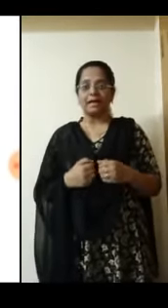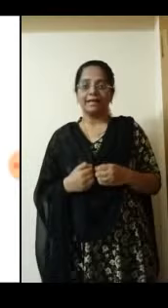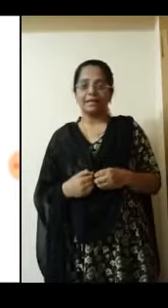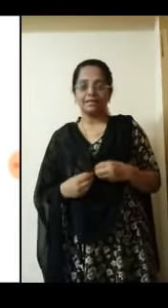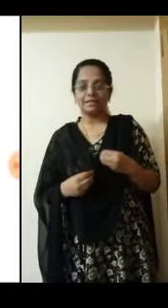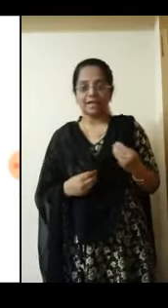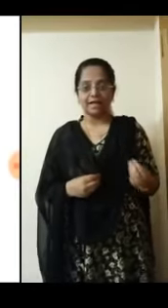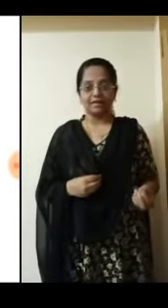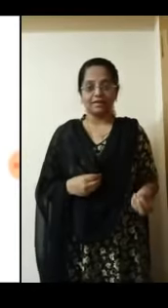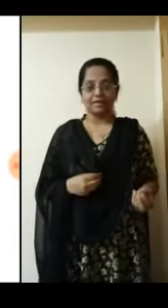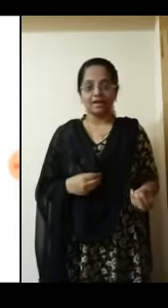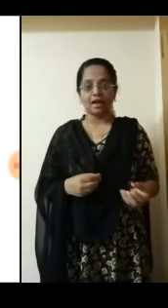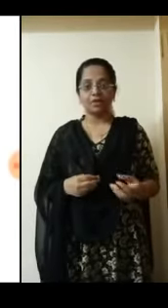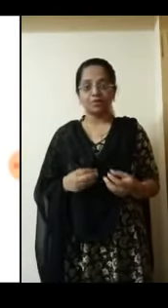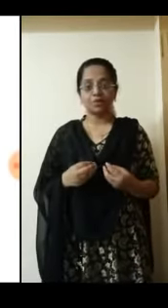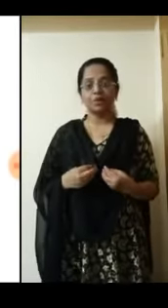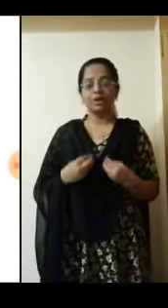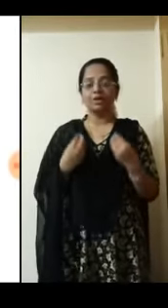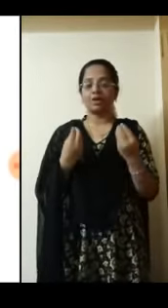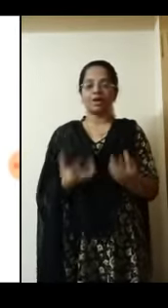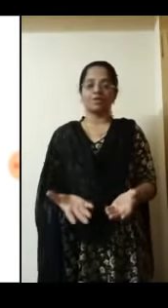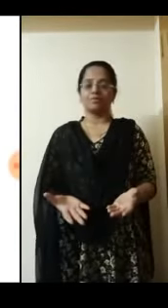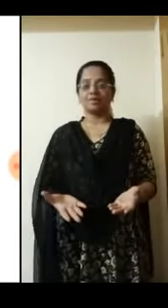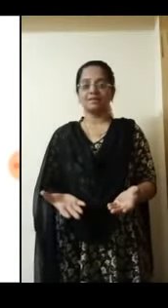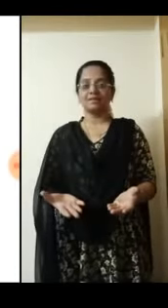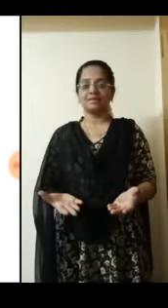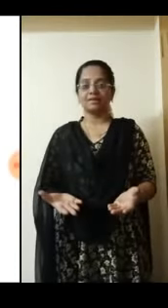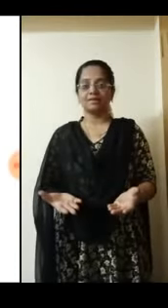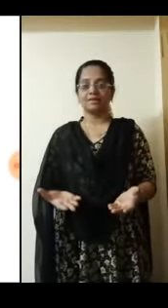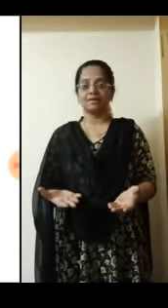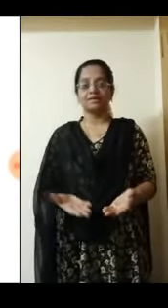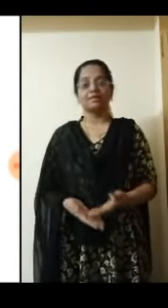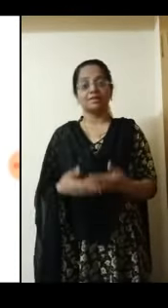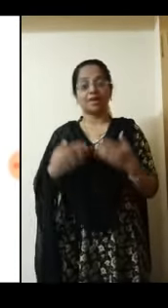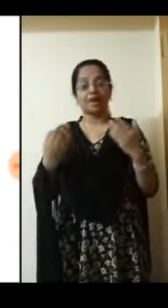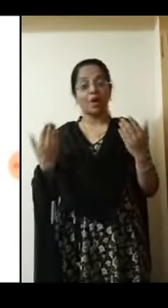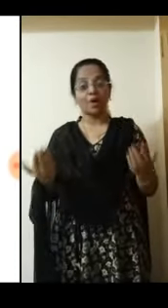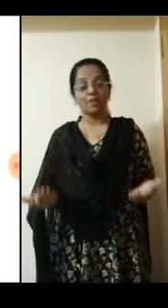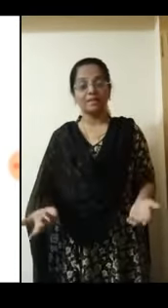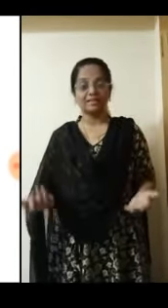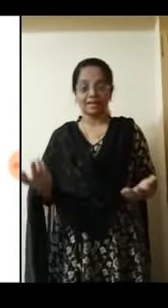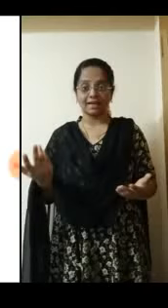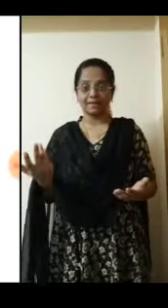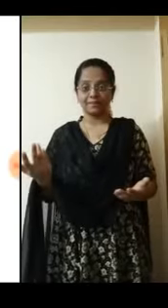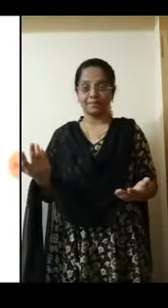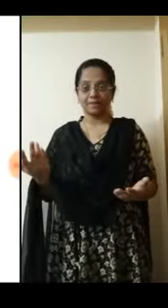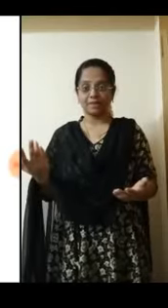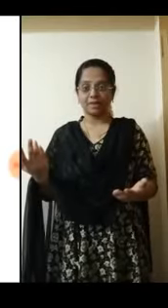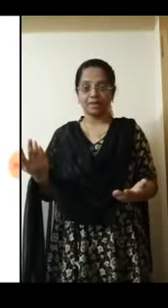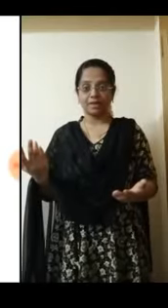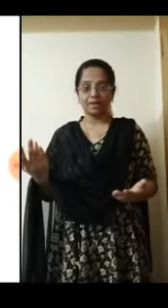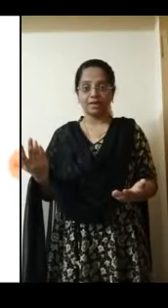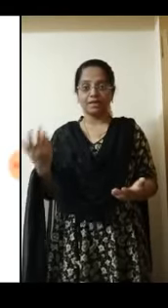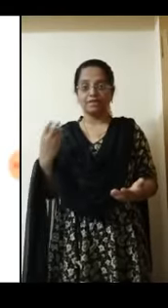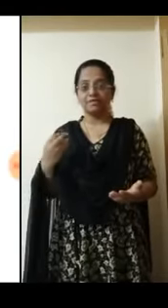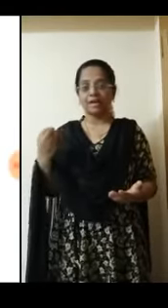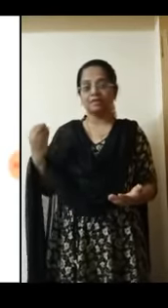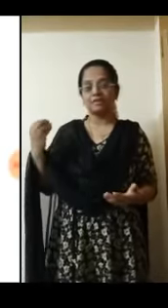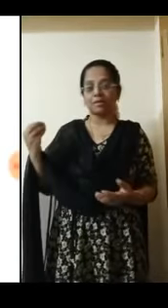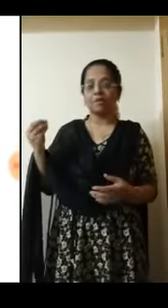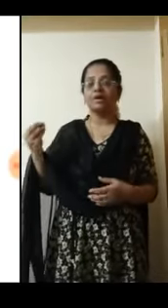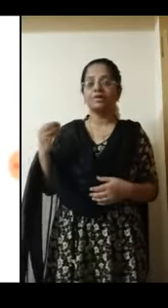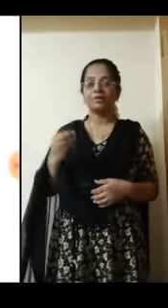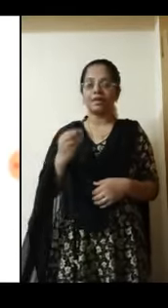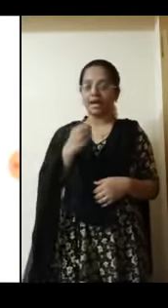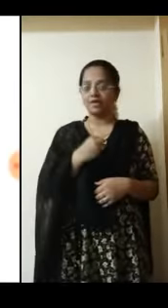And kindly sharing and showing your loved ones, they are always caring. Okay? If there